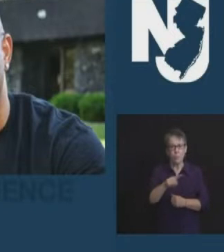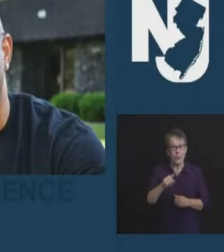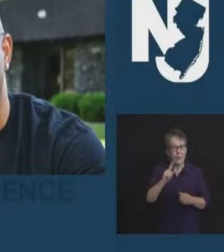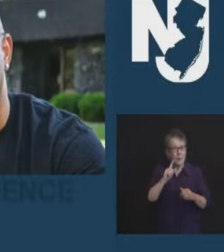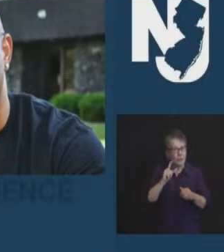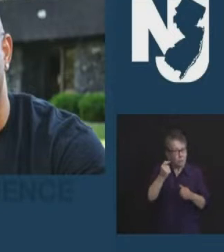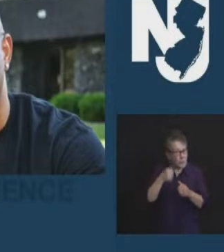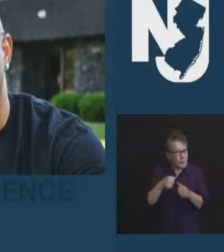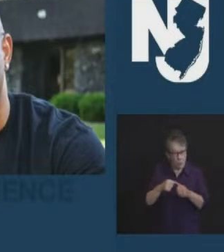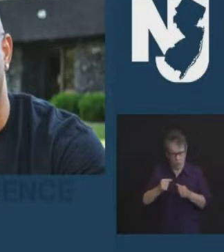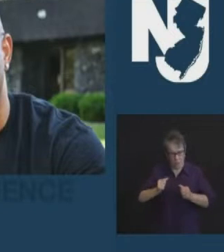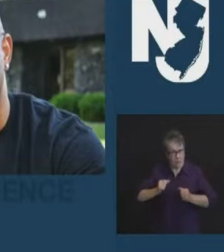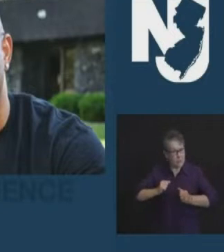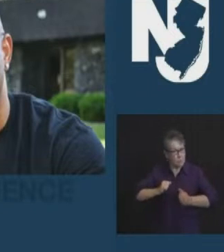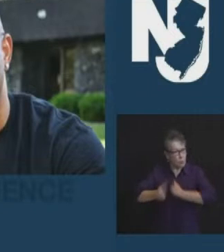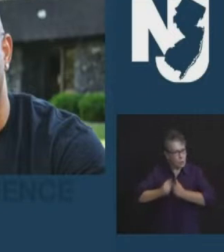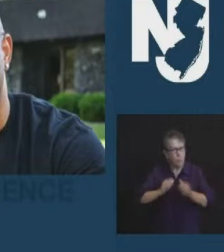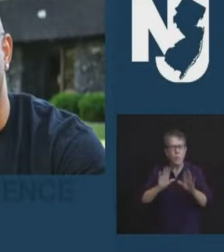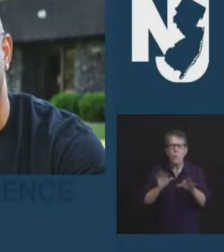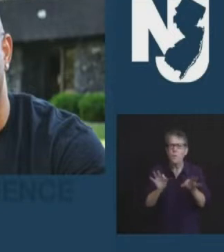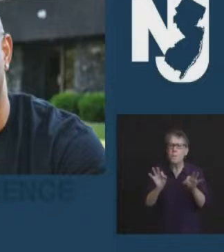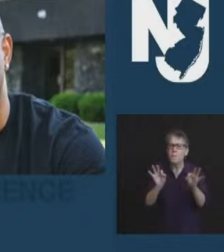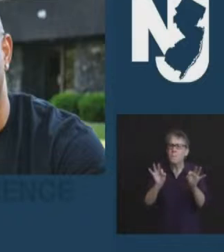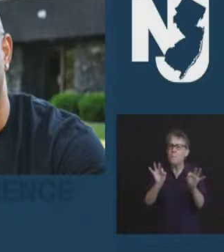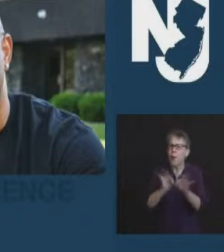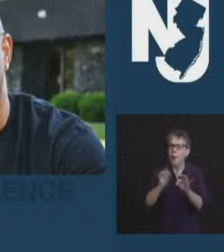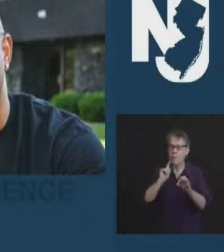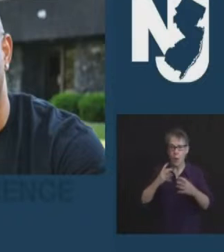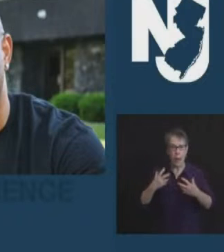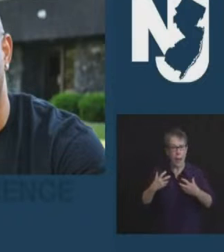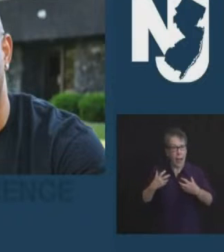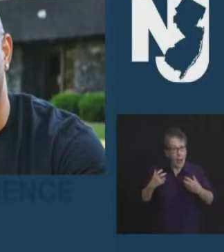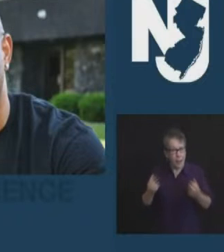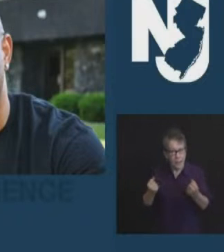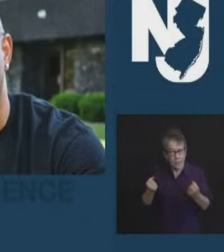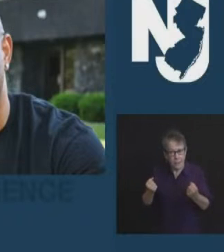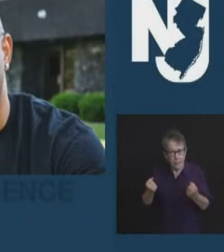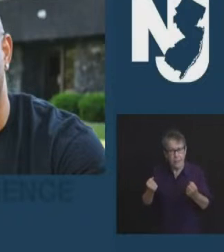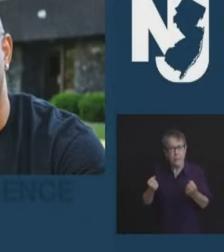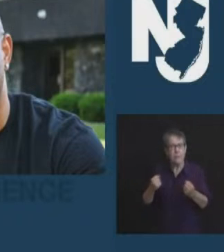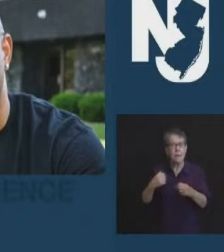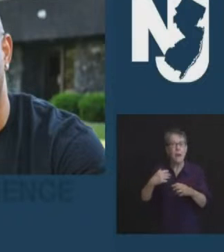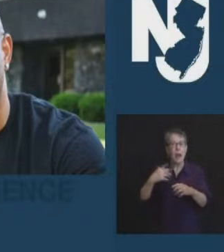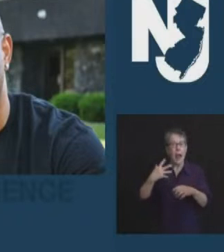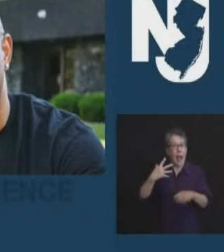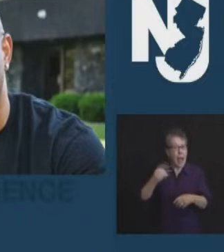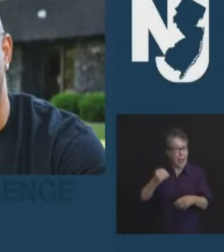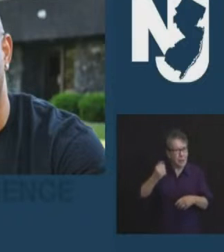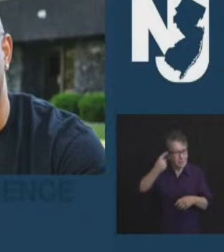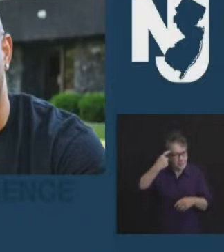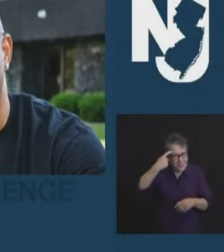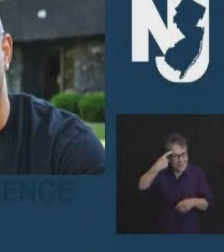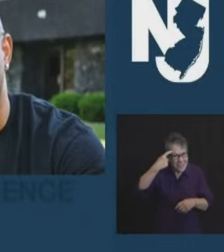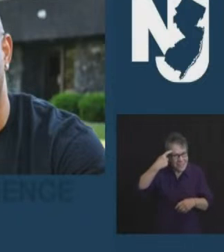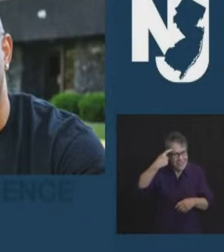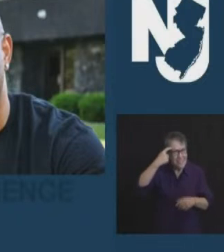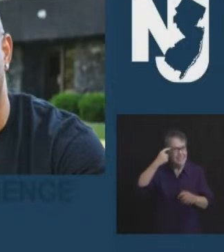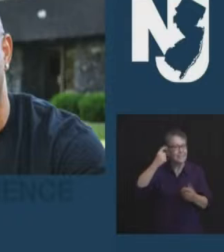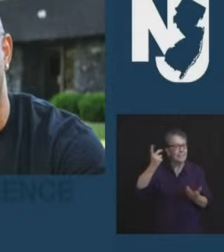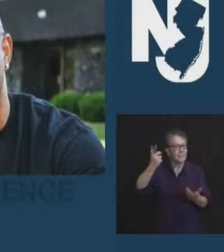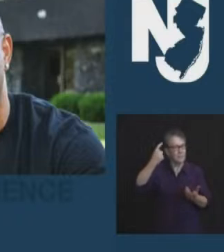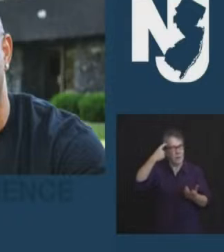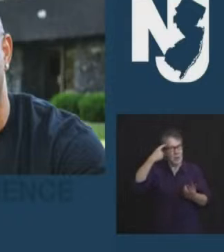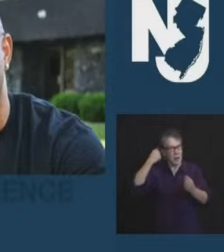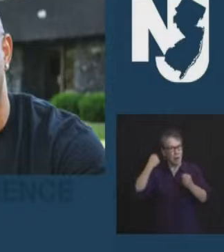had the opportunity to chat with Mike last week, and Pat, you'll be happy to know, I told him I was not going to mess with him. And he's doing all that he can to keep